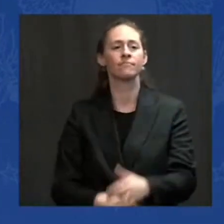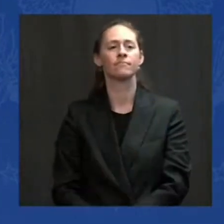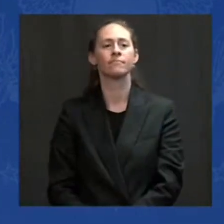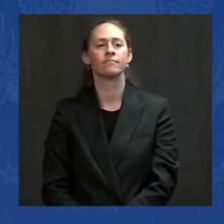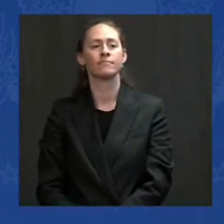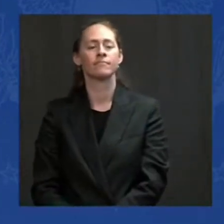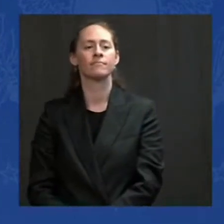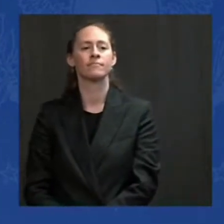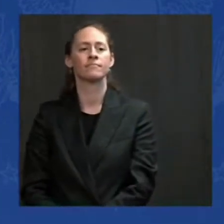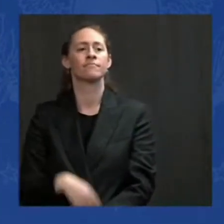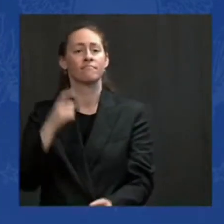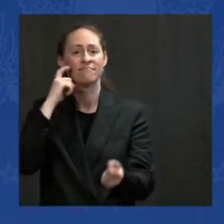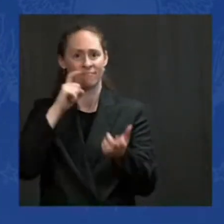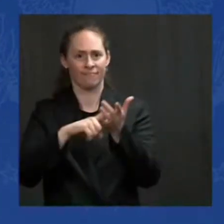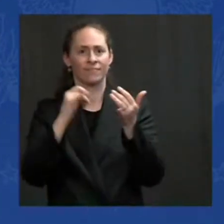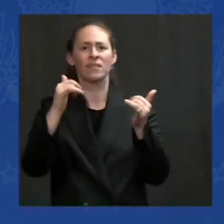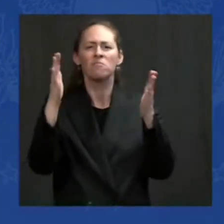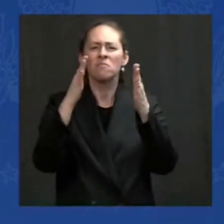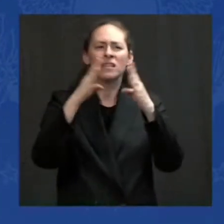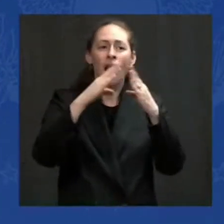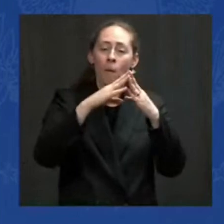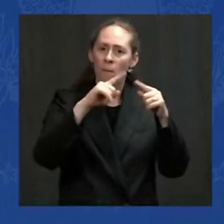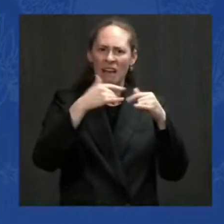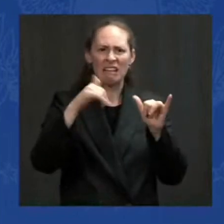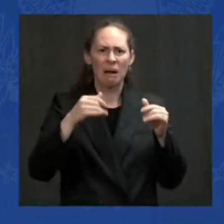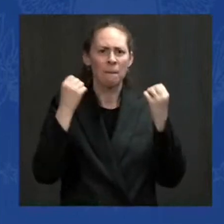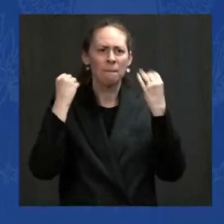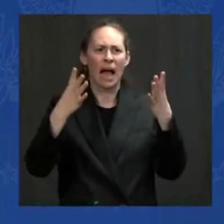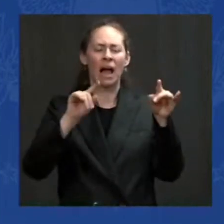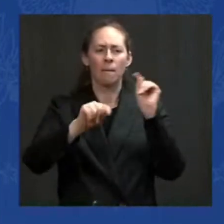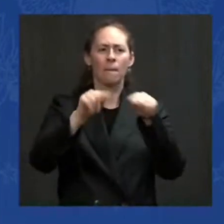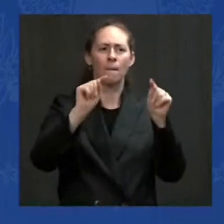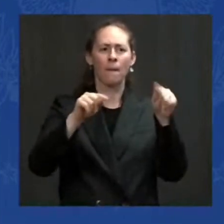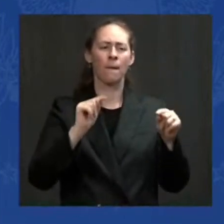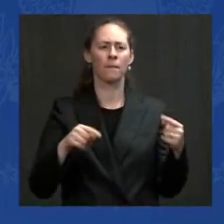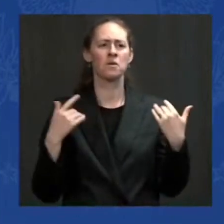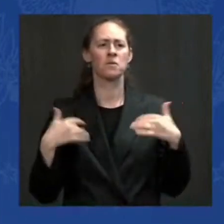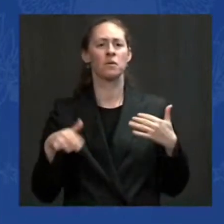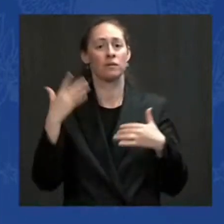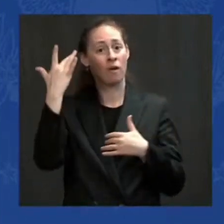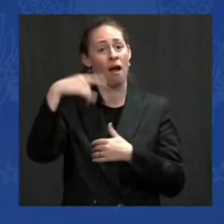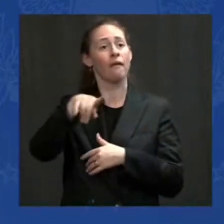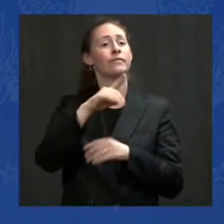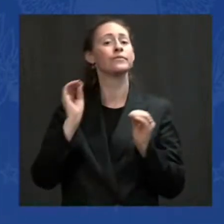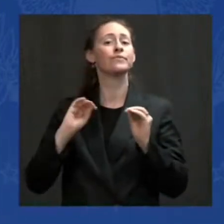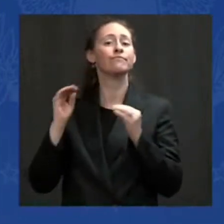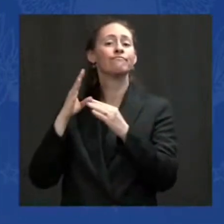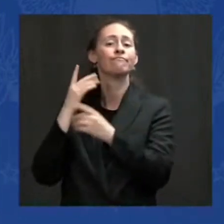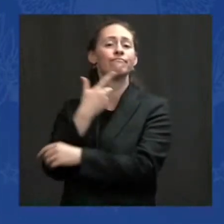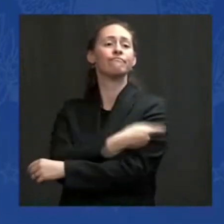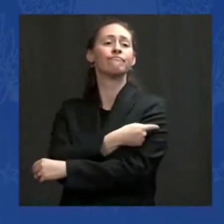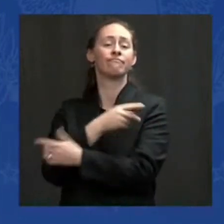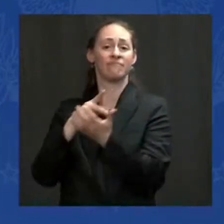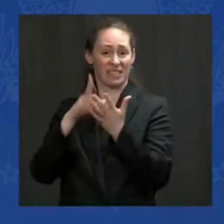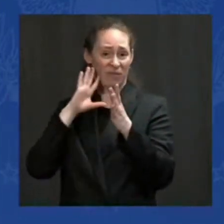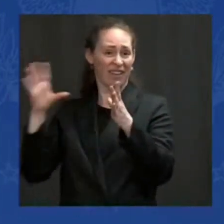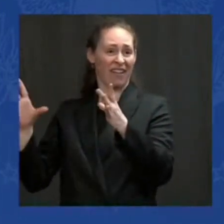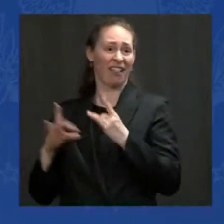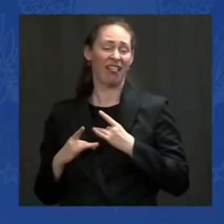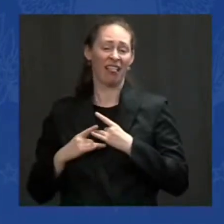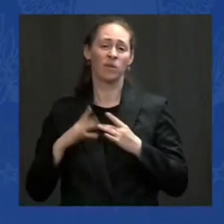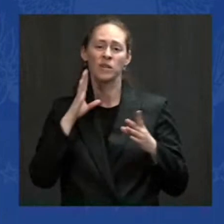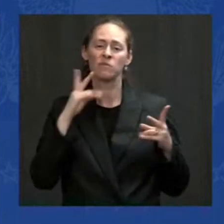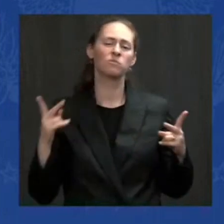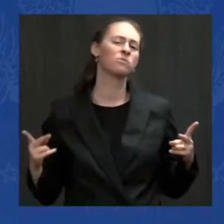and lax mitigation policies that do not protect those who are unvaccinated from disease, will certainly and